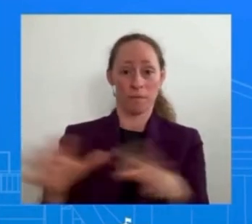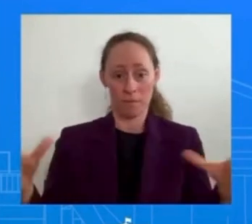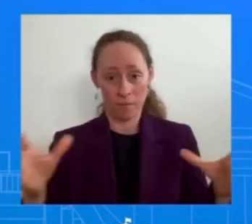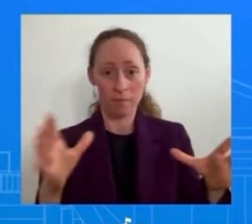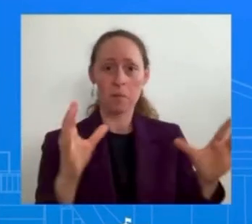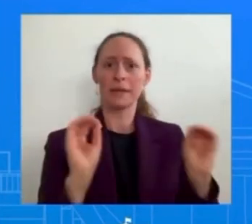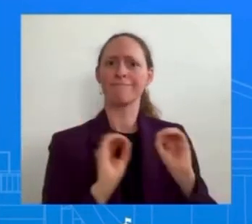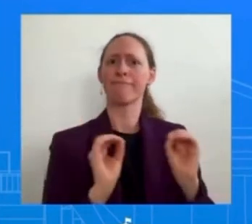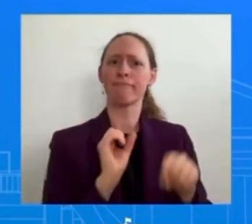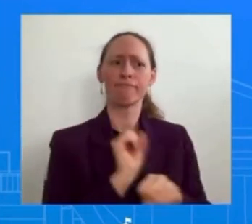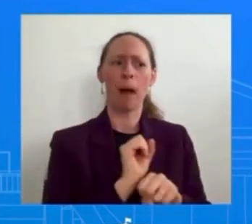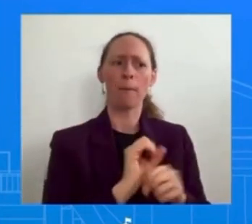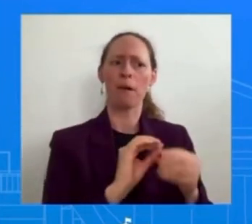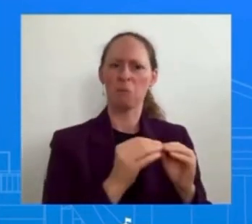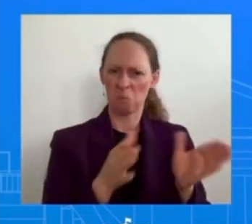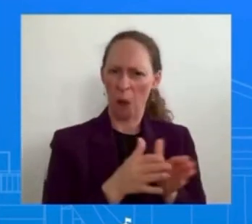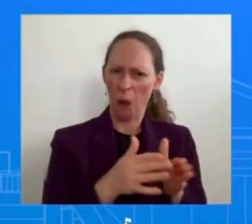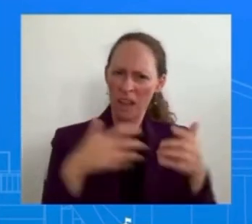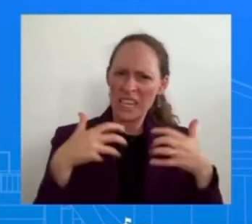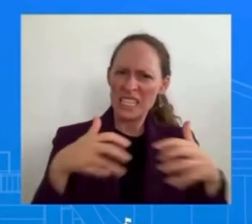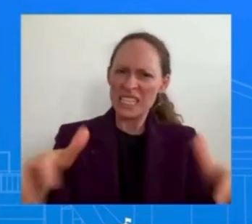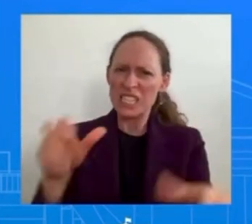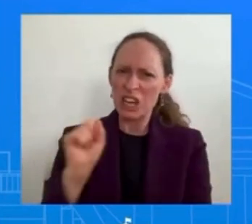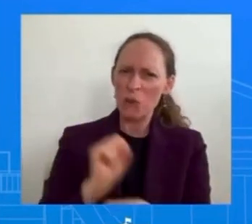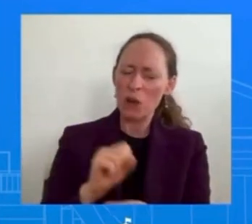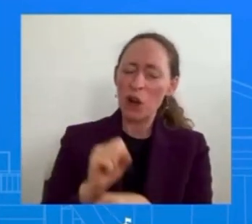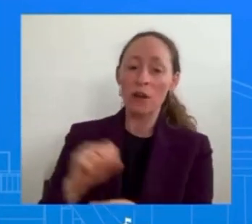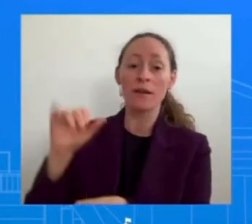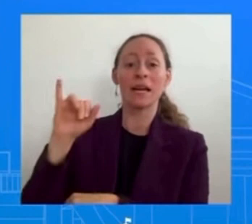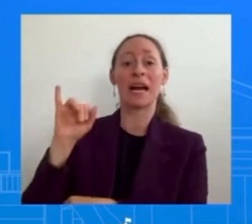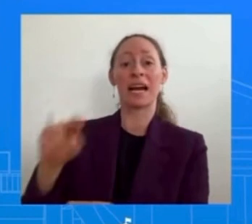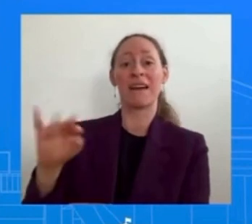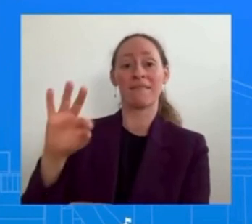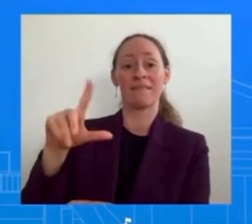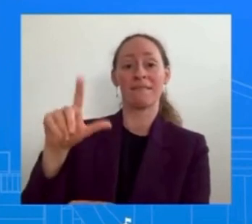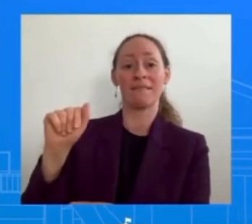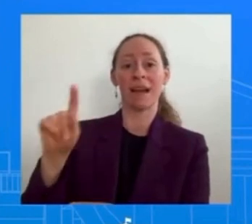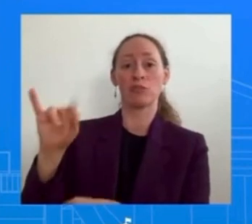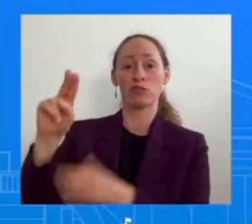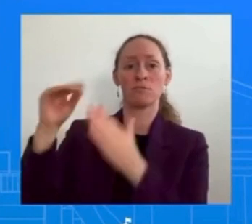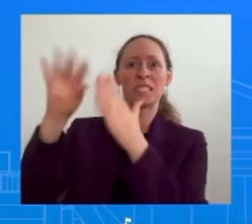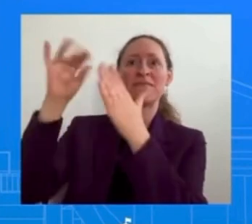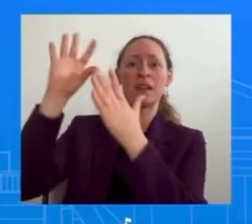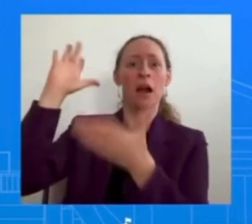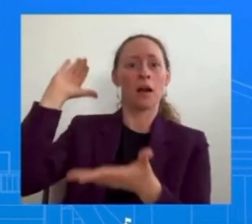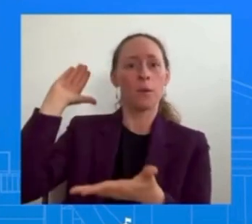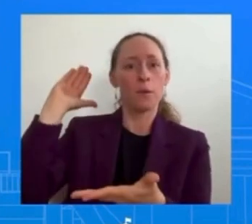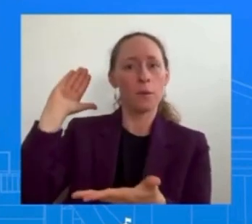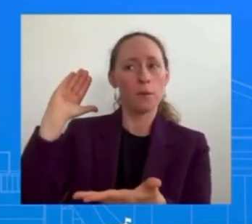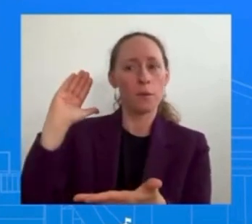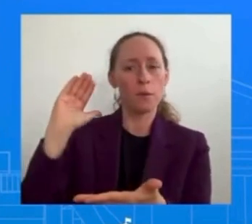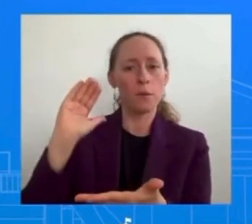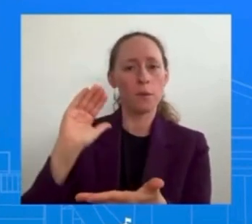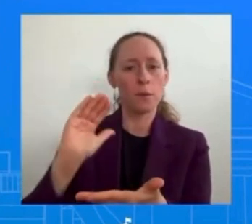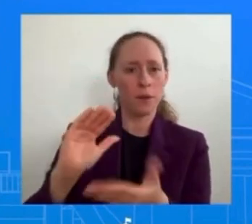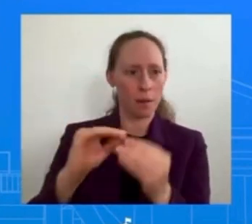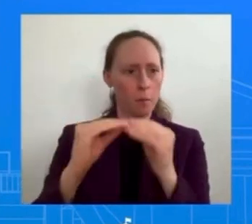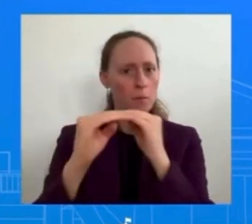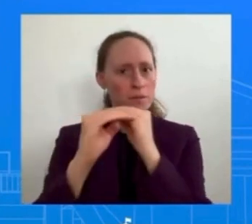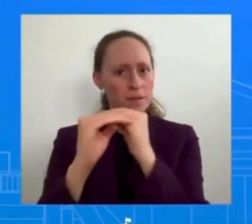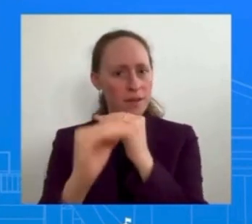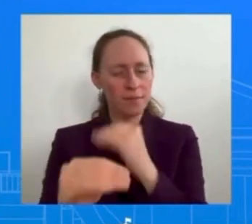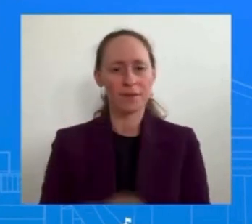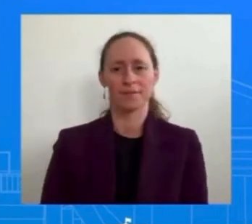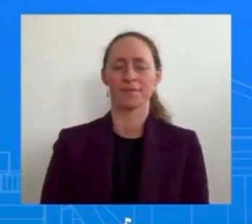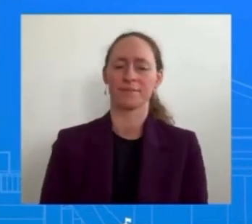moderating. Again, real data points. And you think about some a law like the Inflation Reduction Act that's going to lower costs. We're talking about health care,